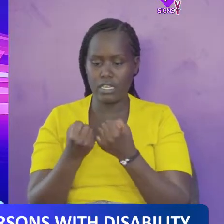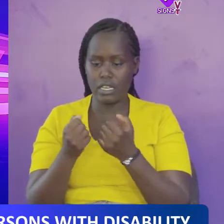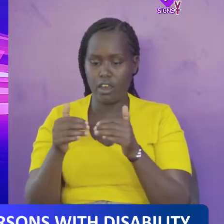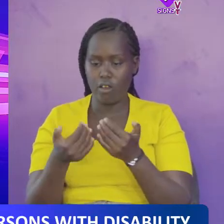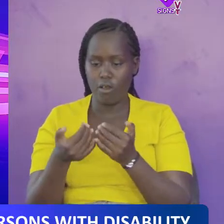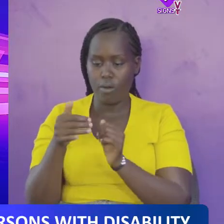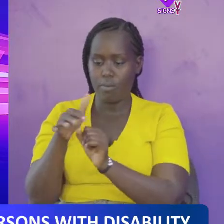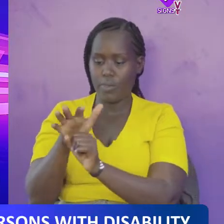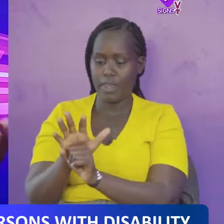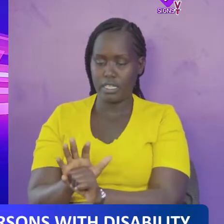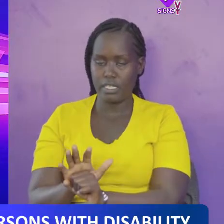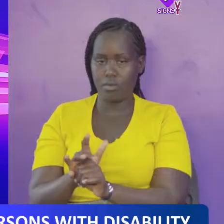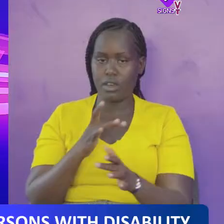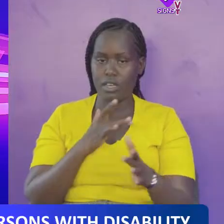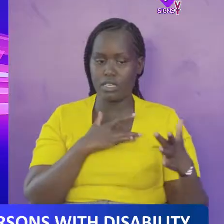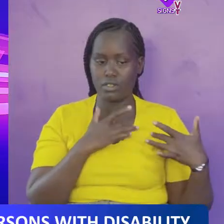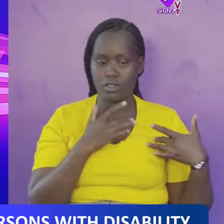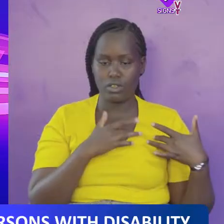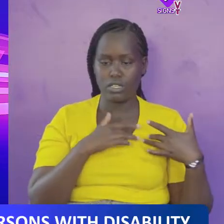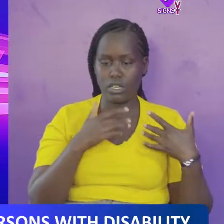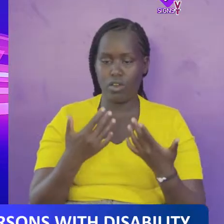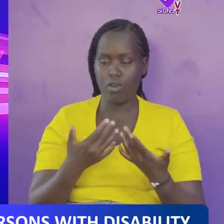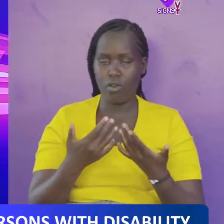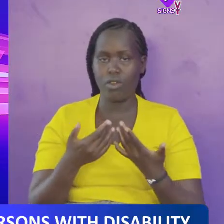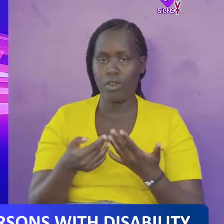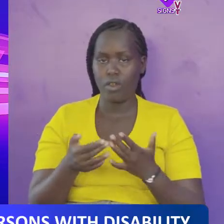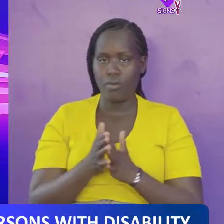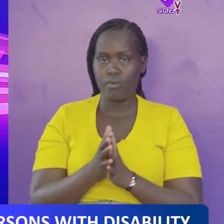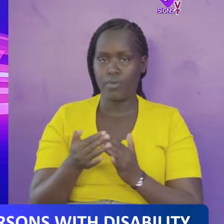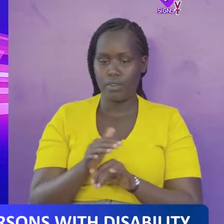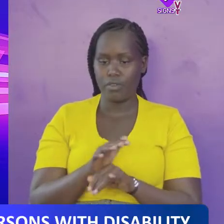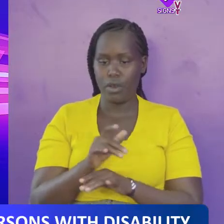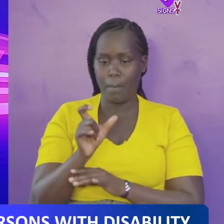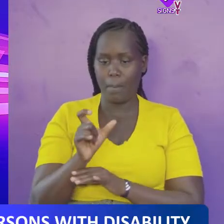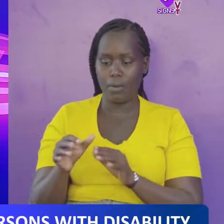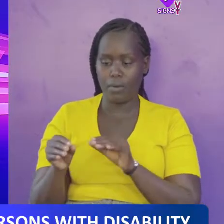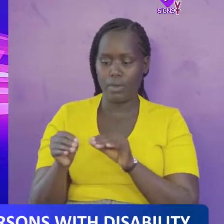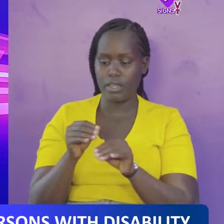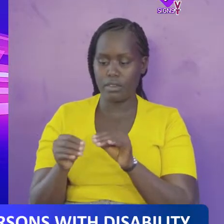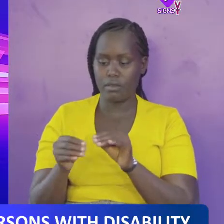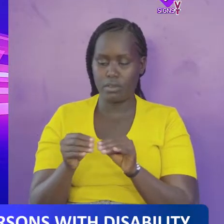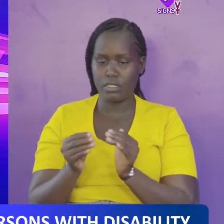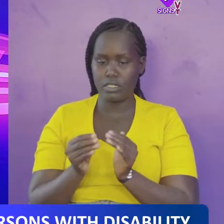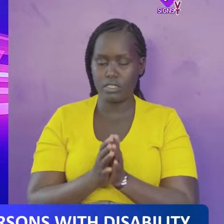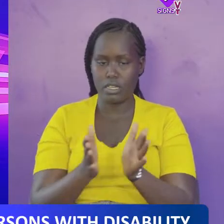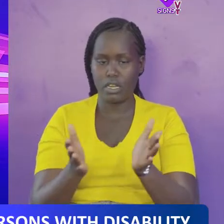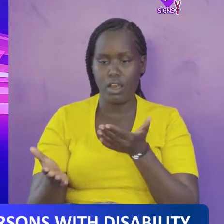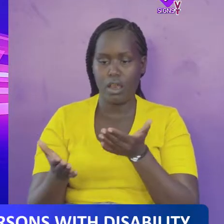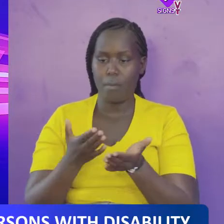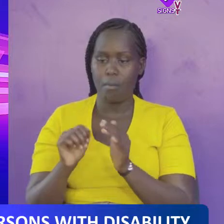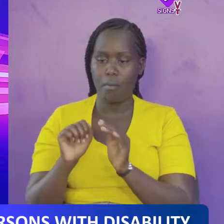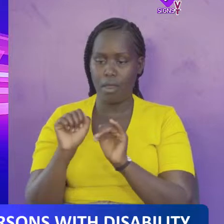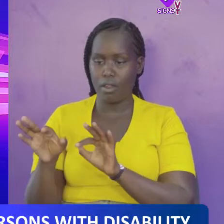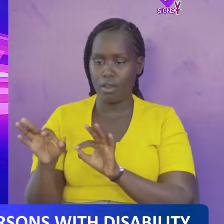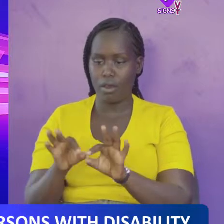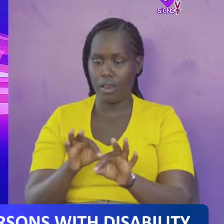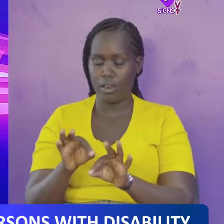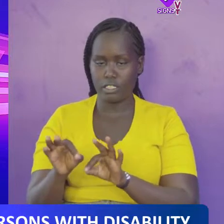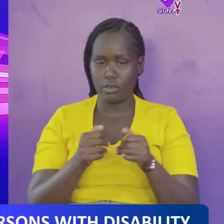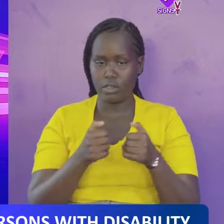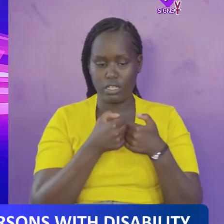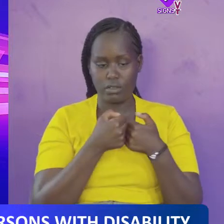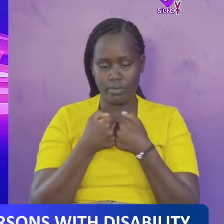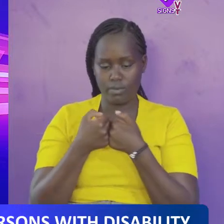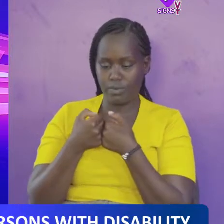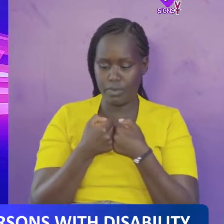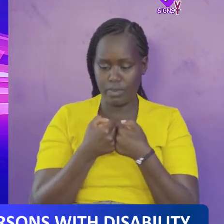is concerned of onboarding persons with disabilities generally. Perhaps you could shed more light to the challenges. You've spoken about funding